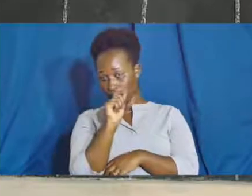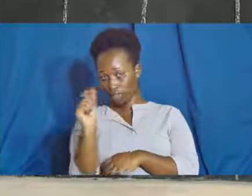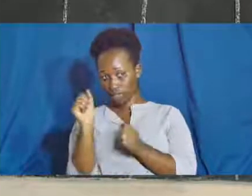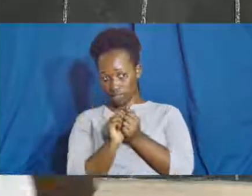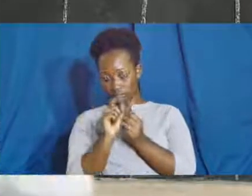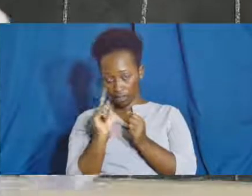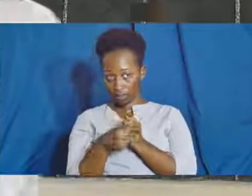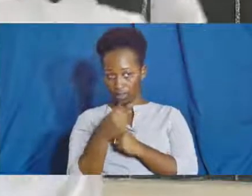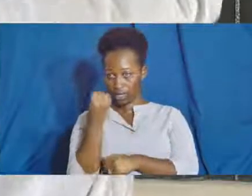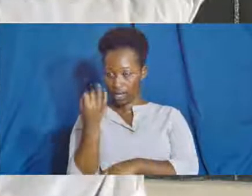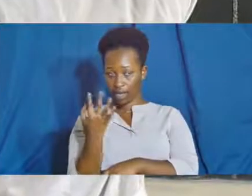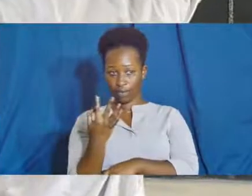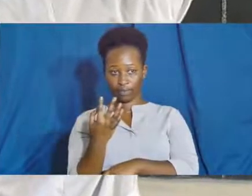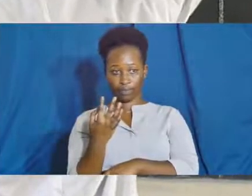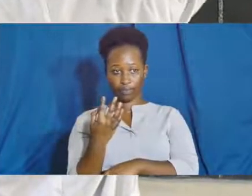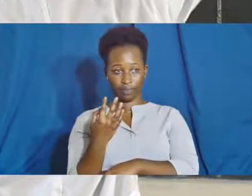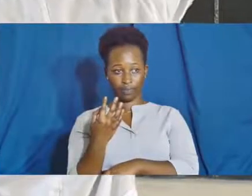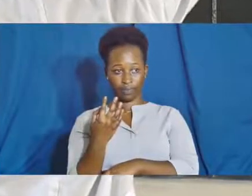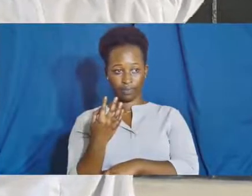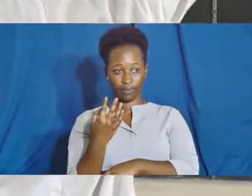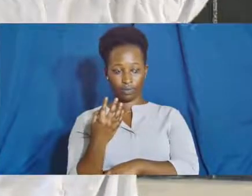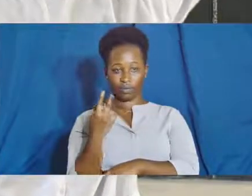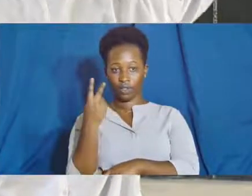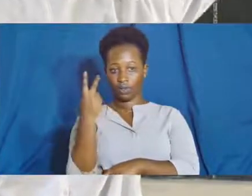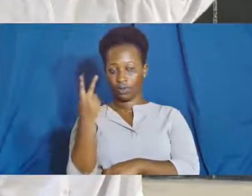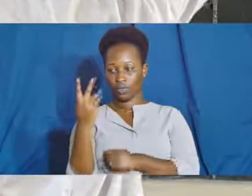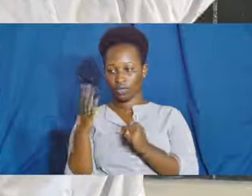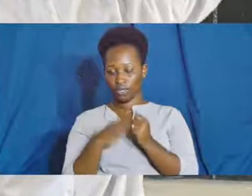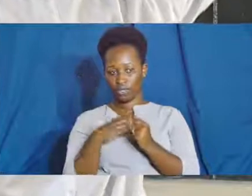10,000. Yes, you get